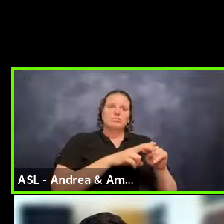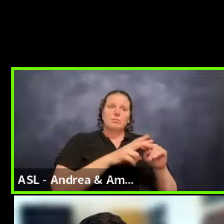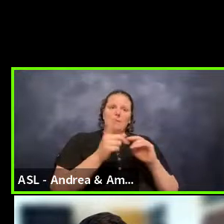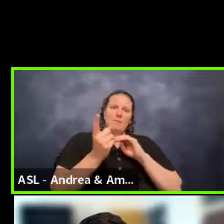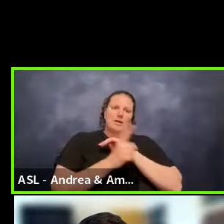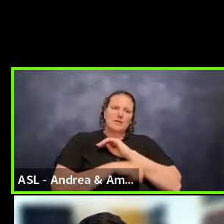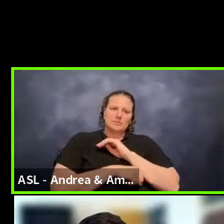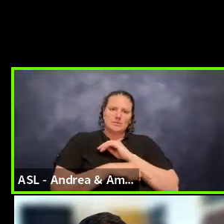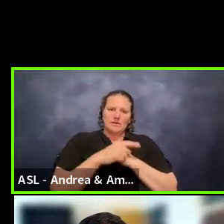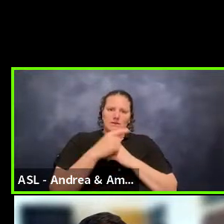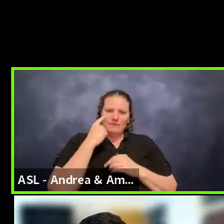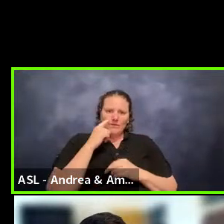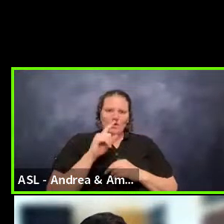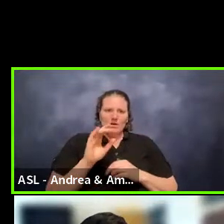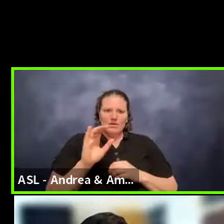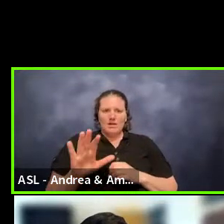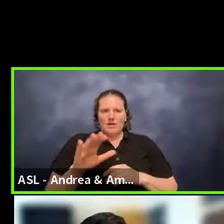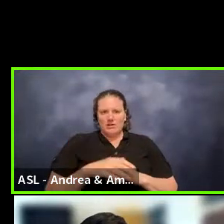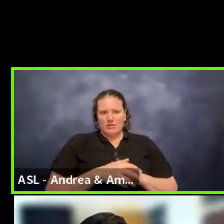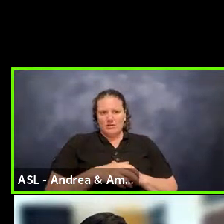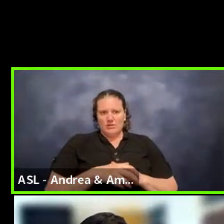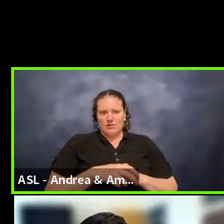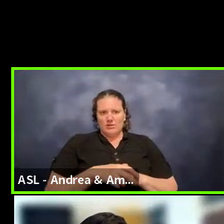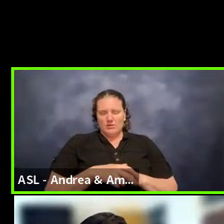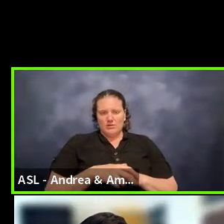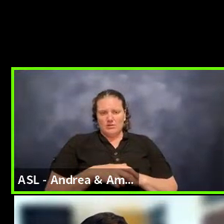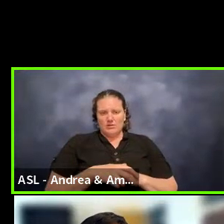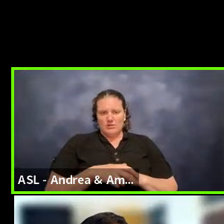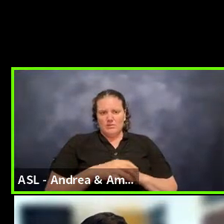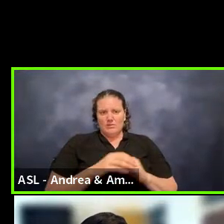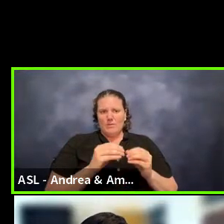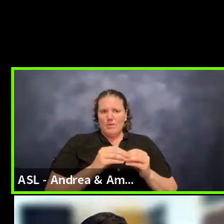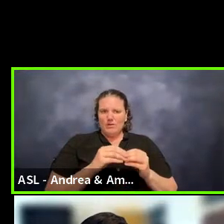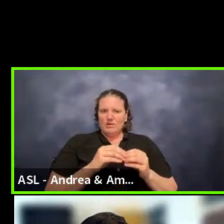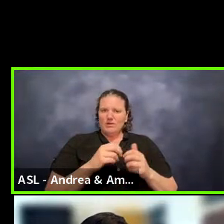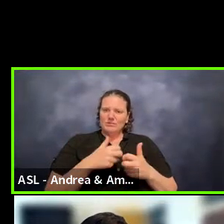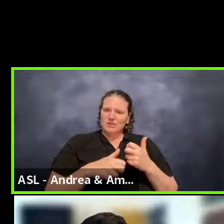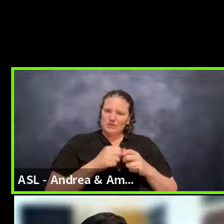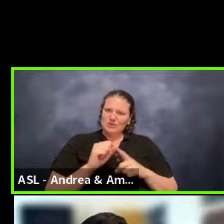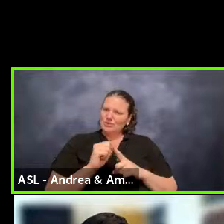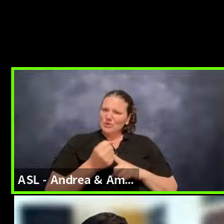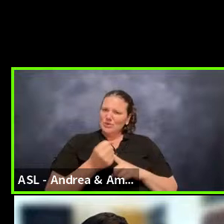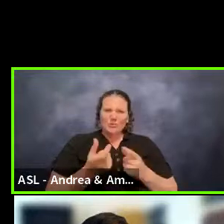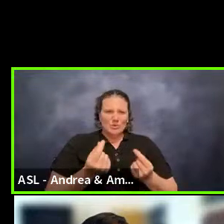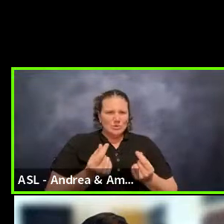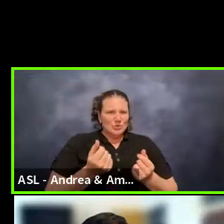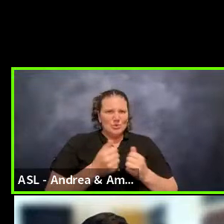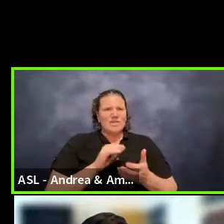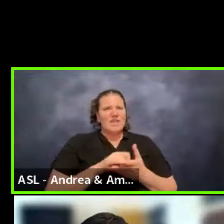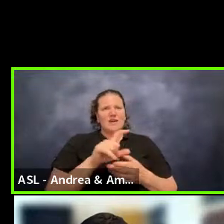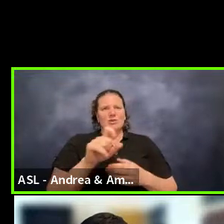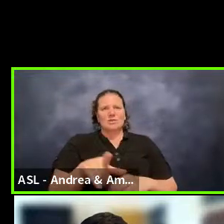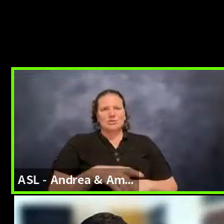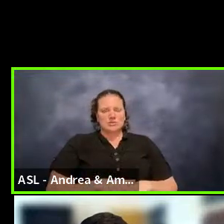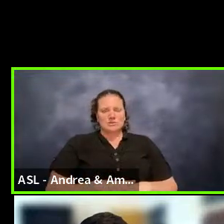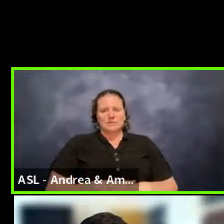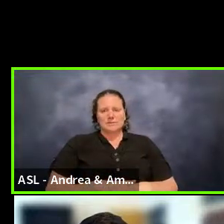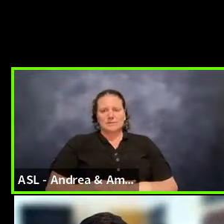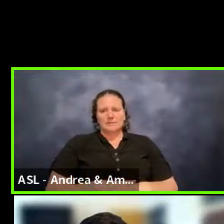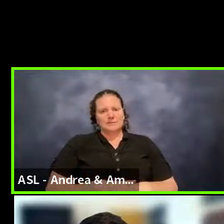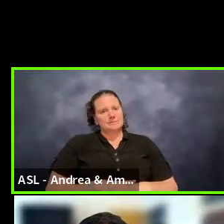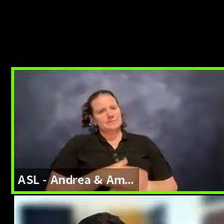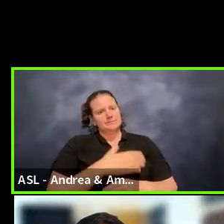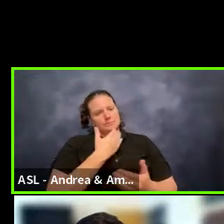punishment for being in a more difficult situation. So how do you deal with those questions? That's a